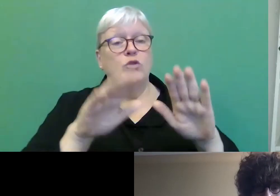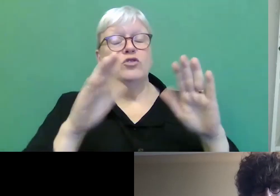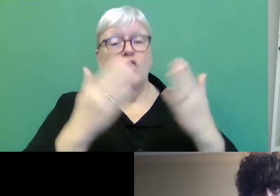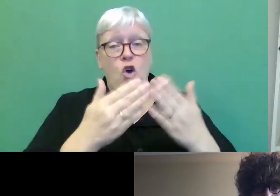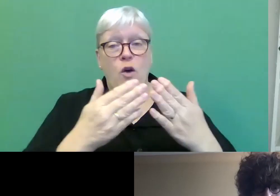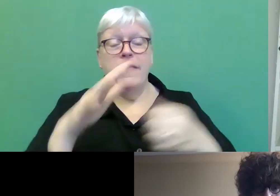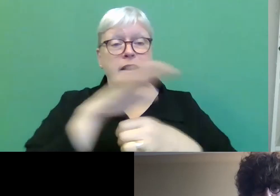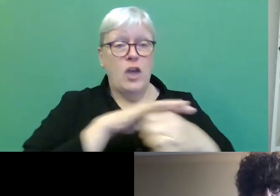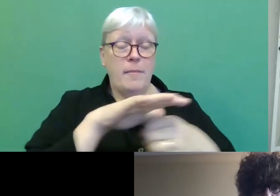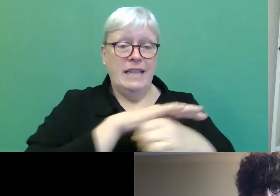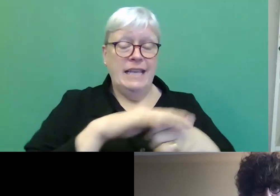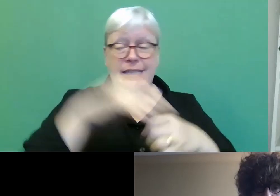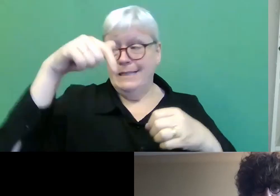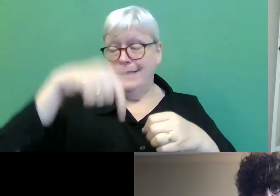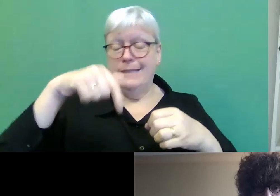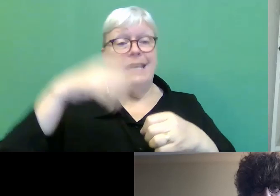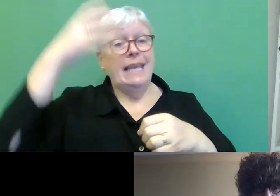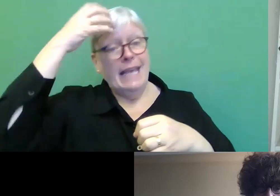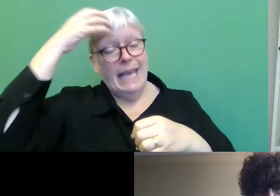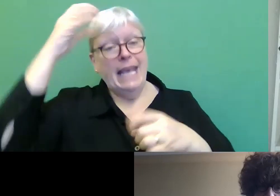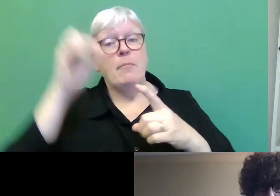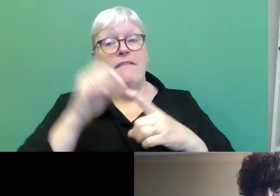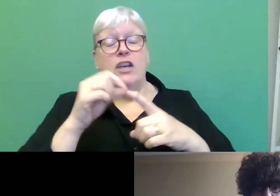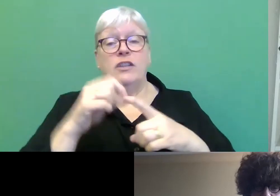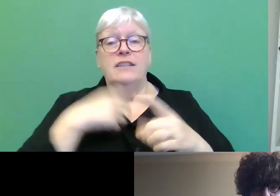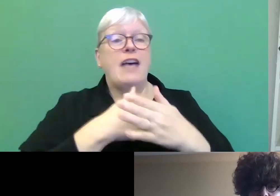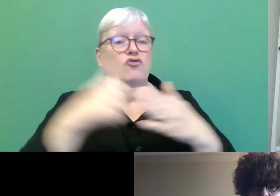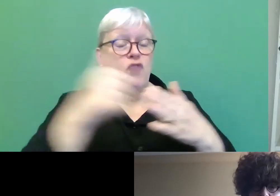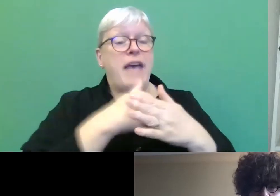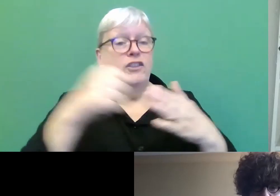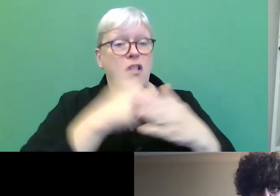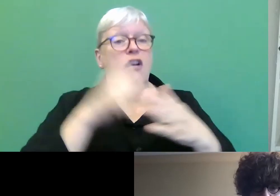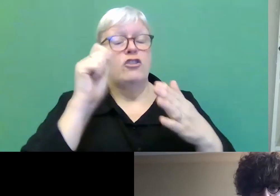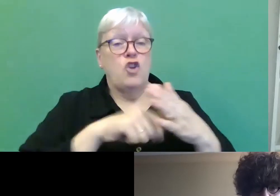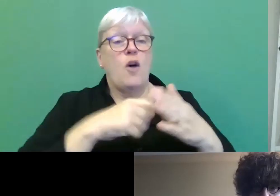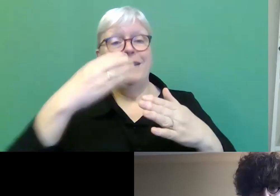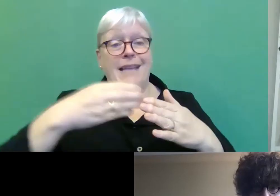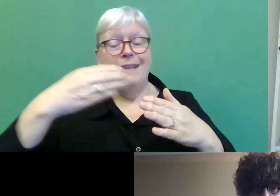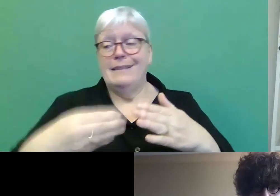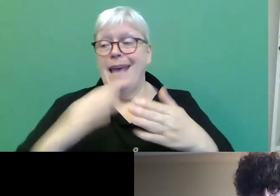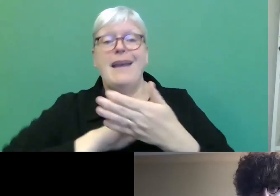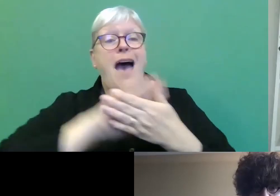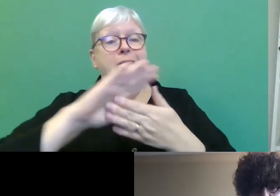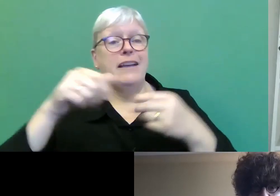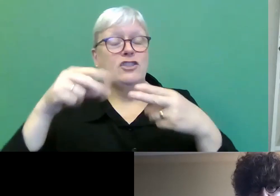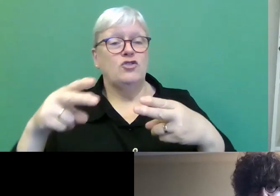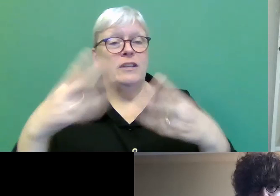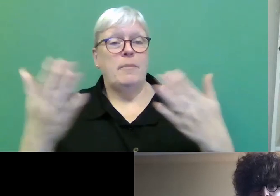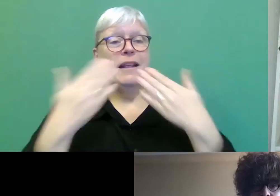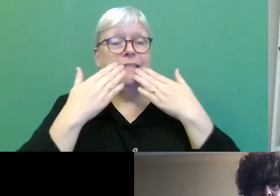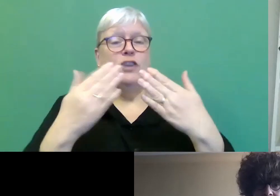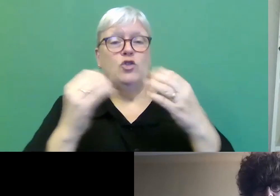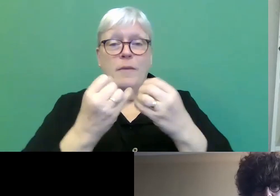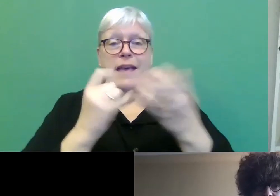rest of the festival is, and also at their regular shop at 99 High Street in Old Aberdeen. And a big thank you to our BSL